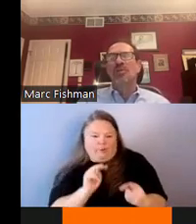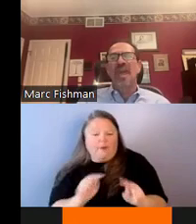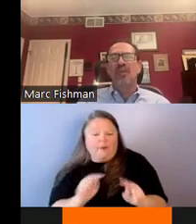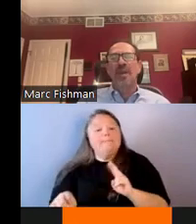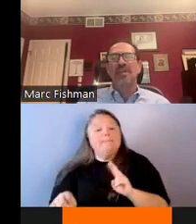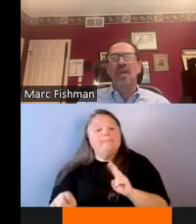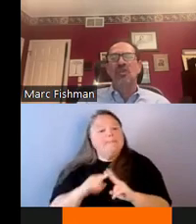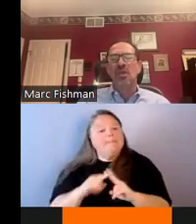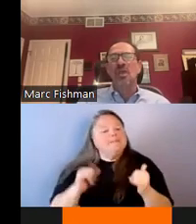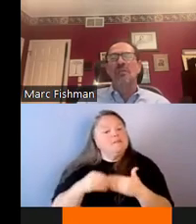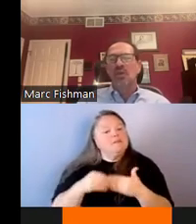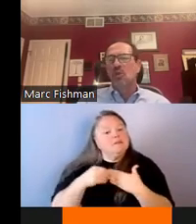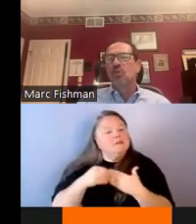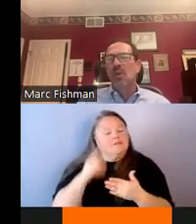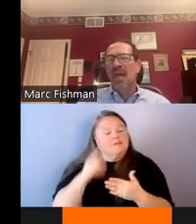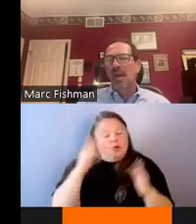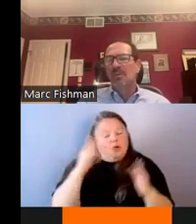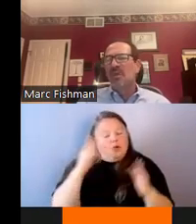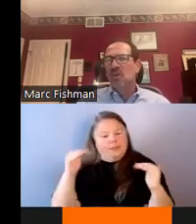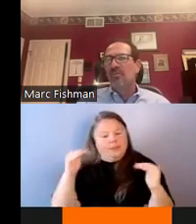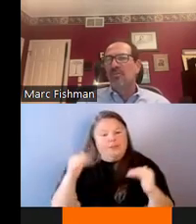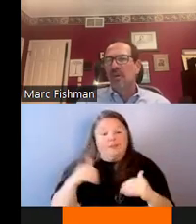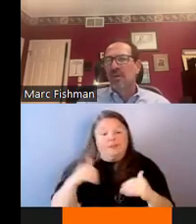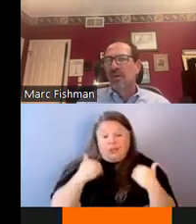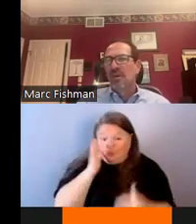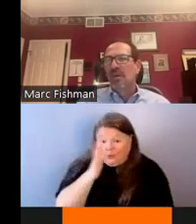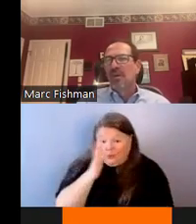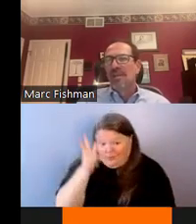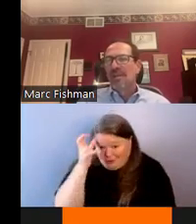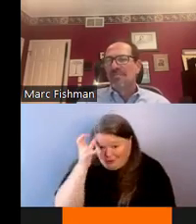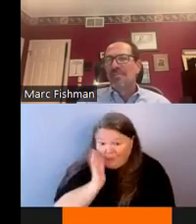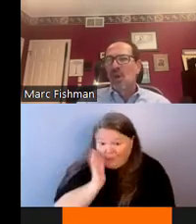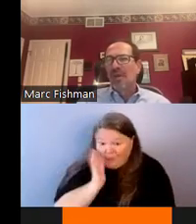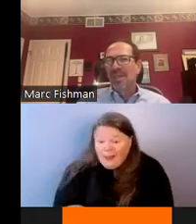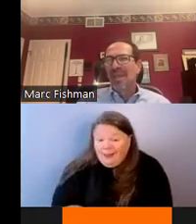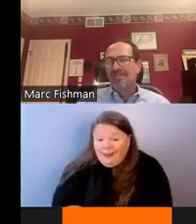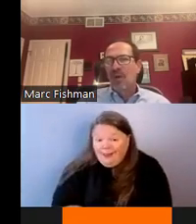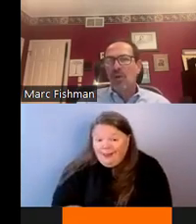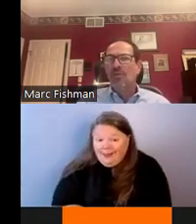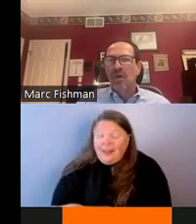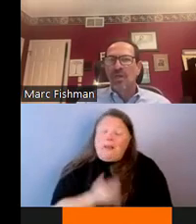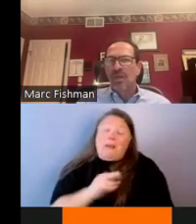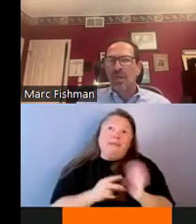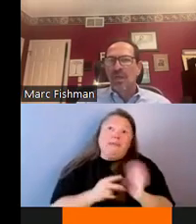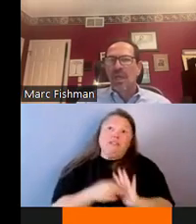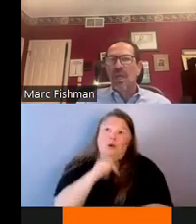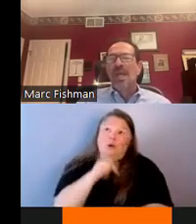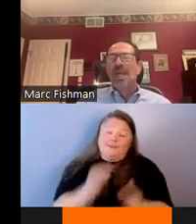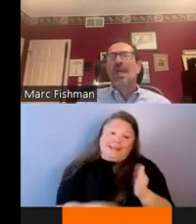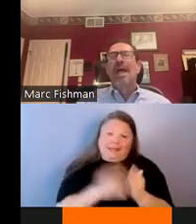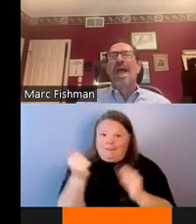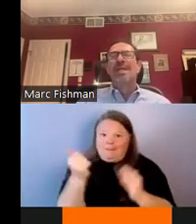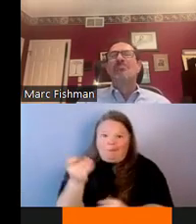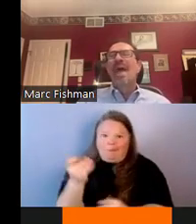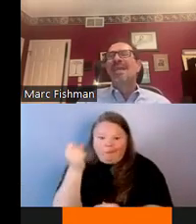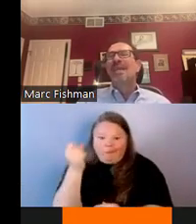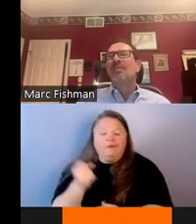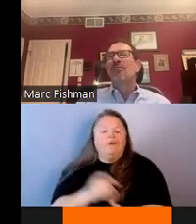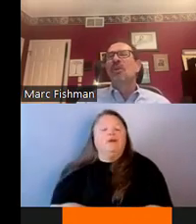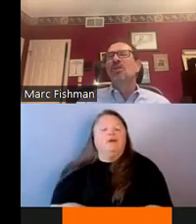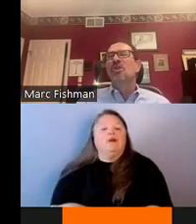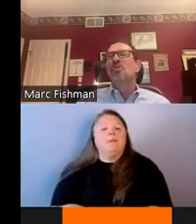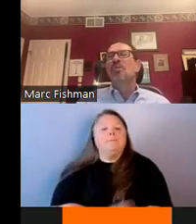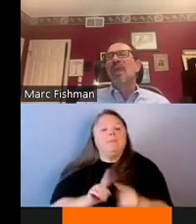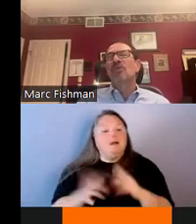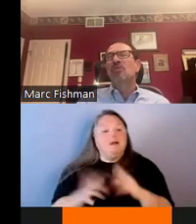is flexible with the expectation that youth will get up to mischief and that maybe you don't have to kick them out over it, and embed